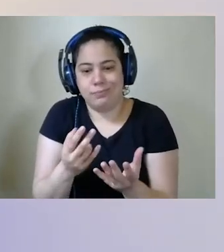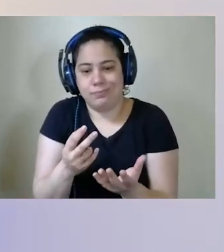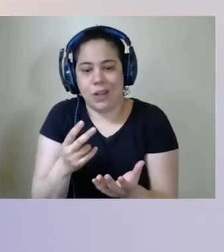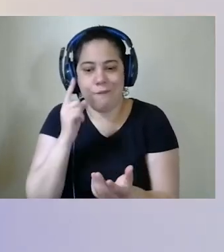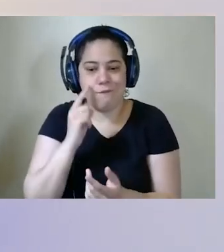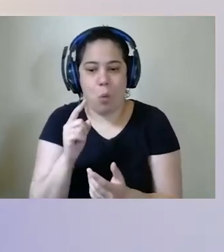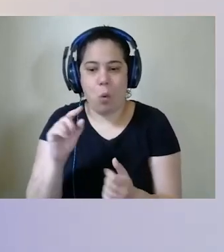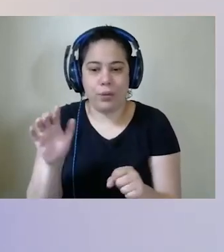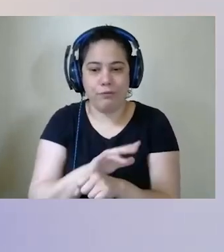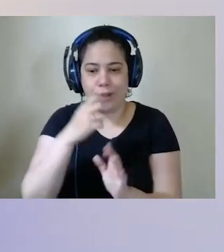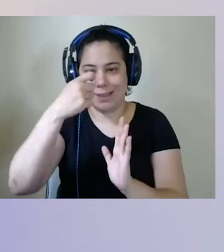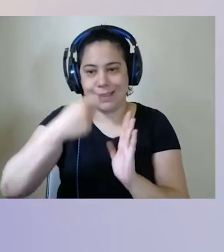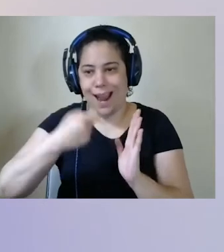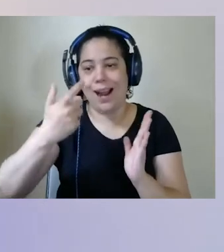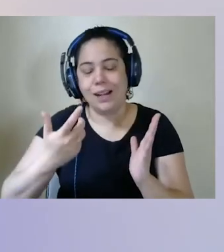that persist